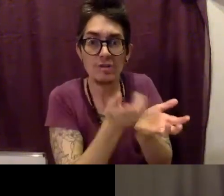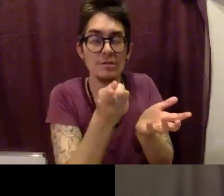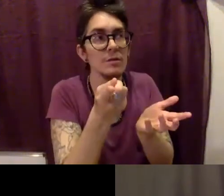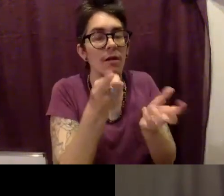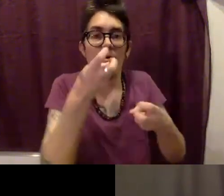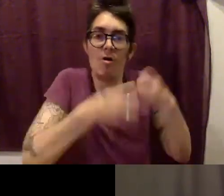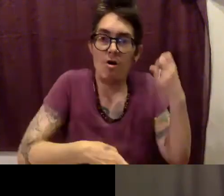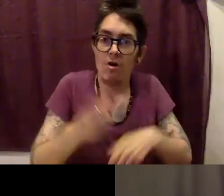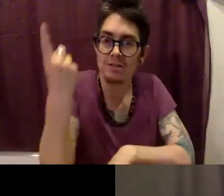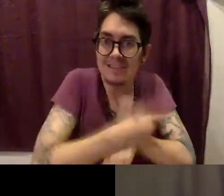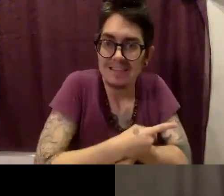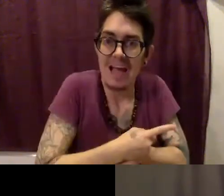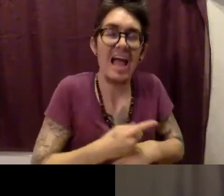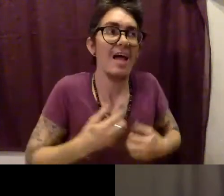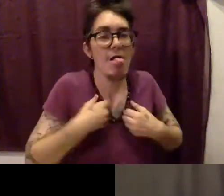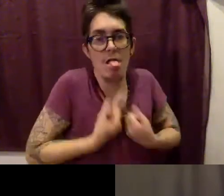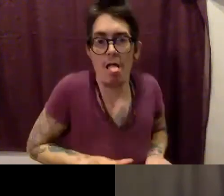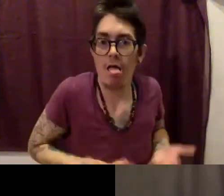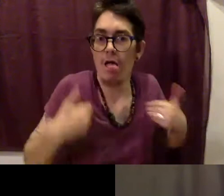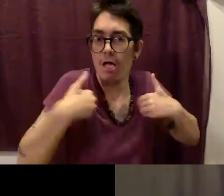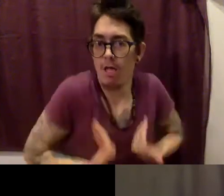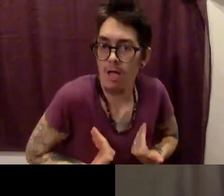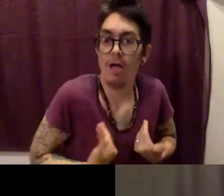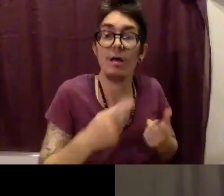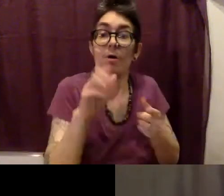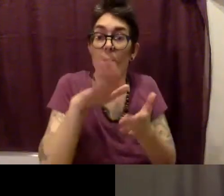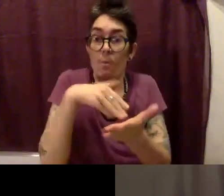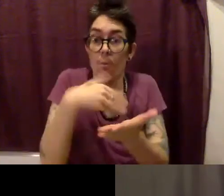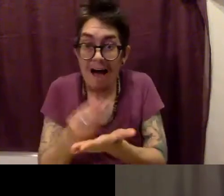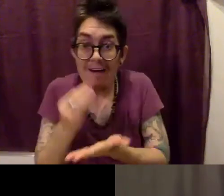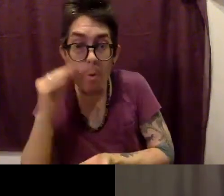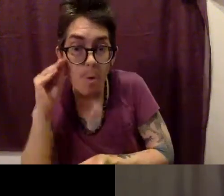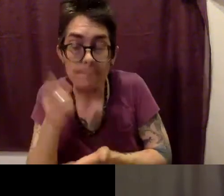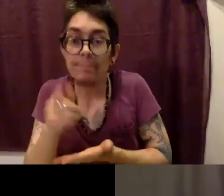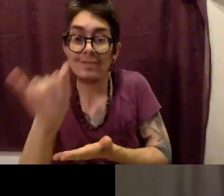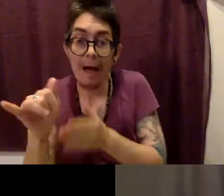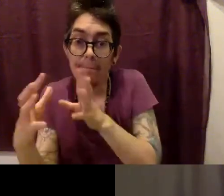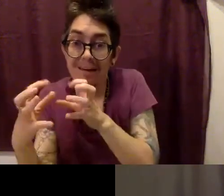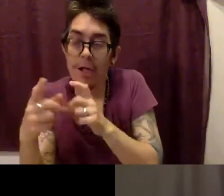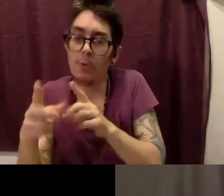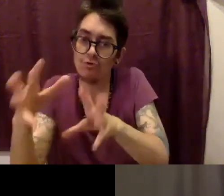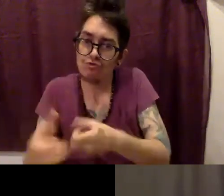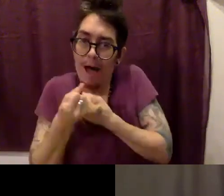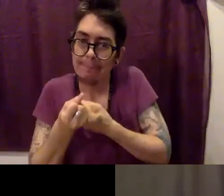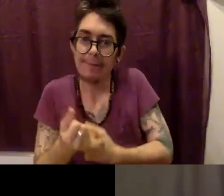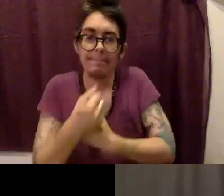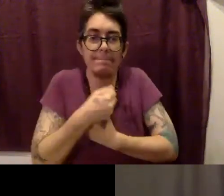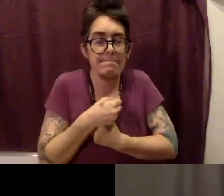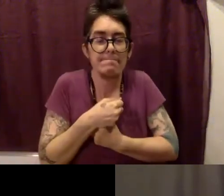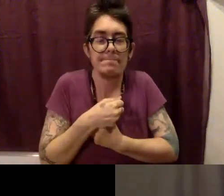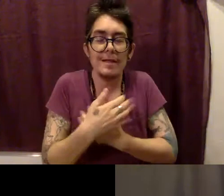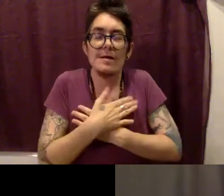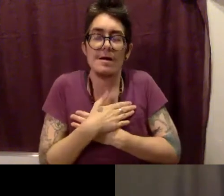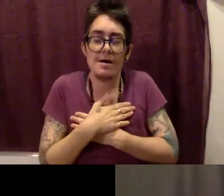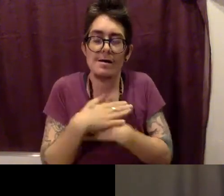if you're out in the world and you're having a hard day and you feel exhausted or tired and you get home, that